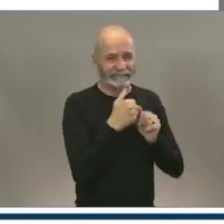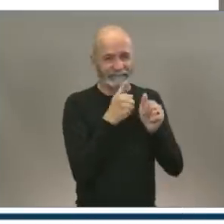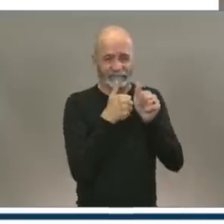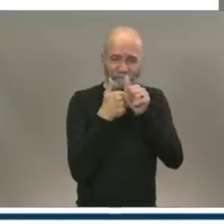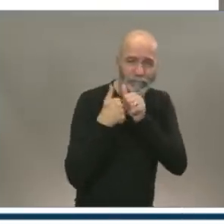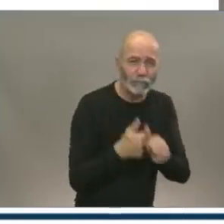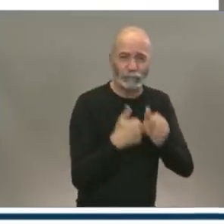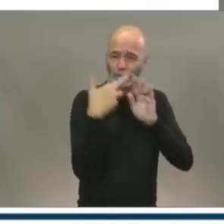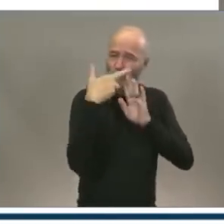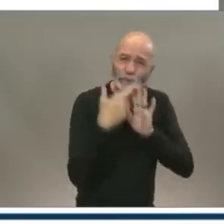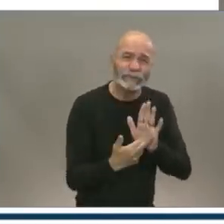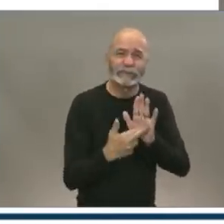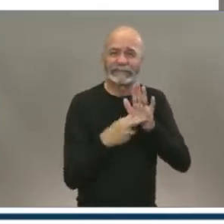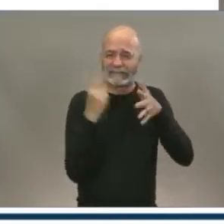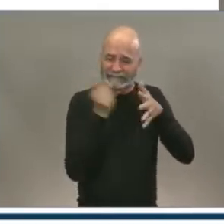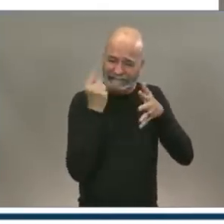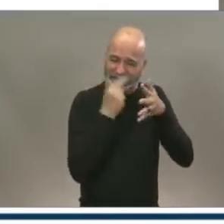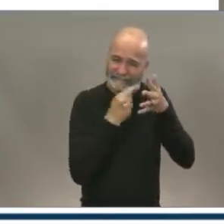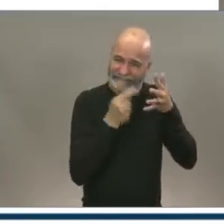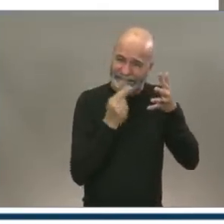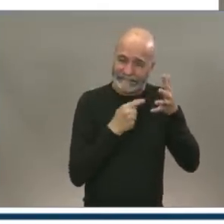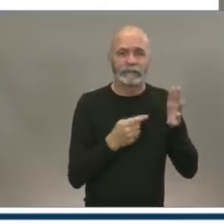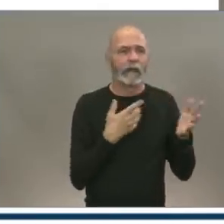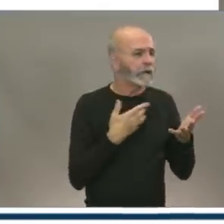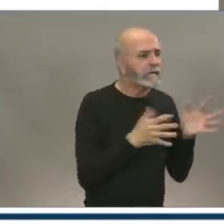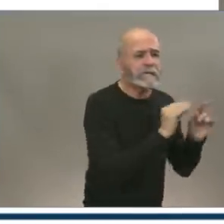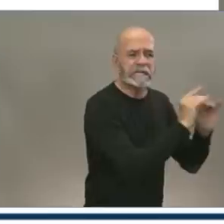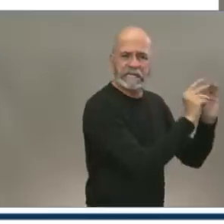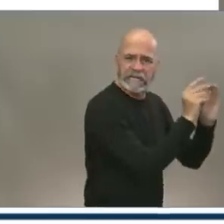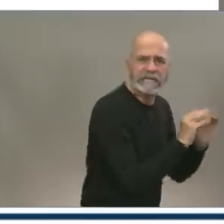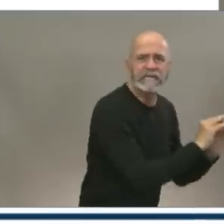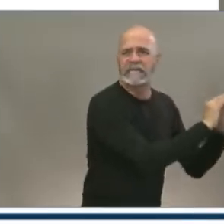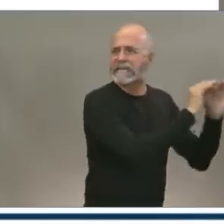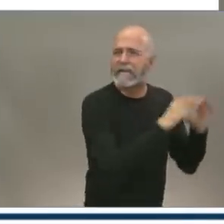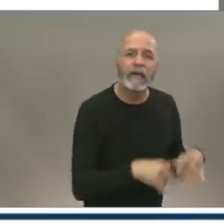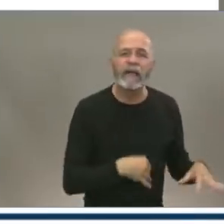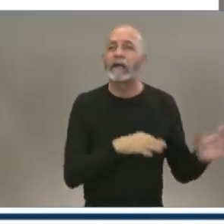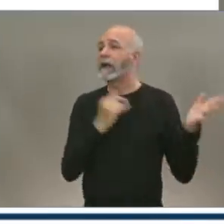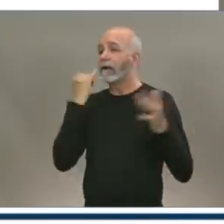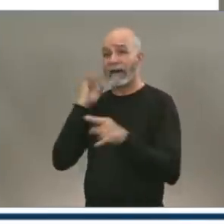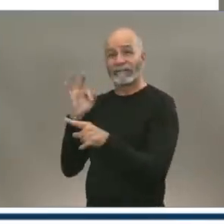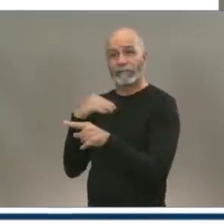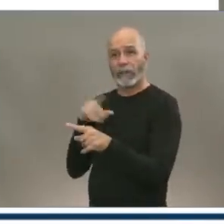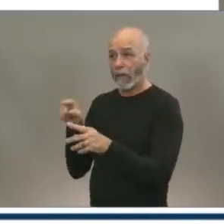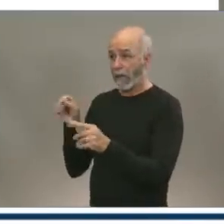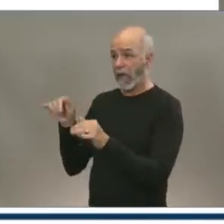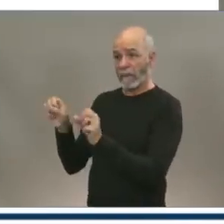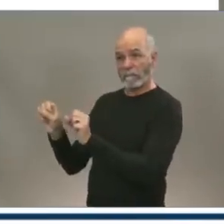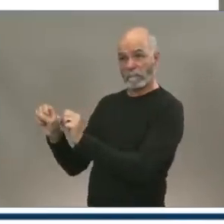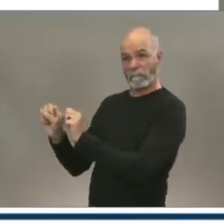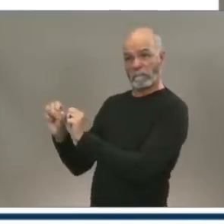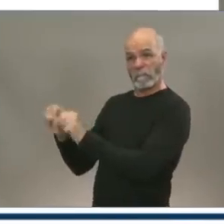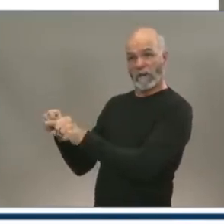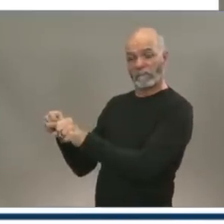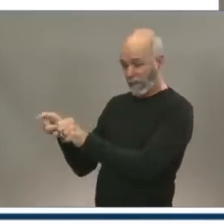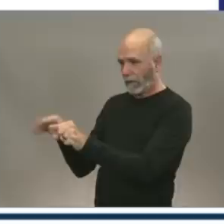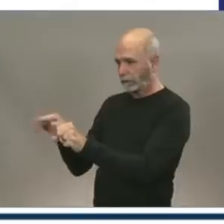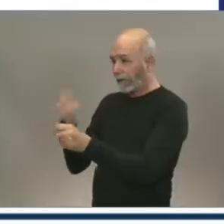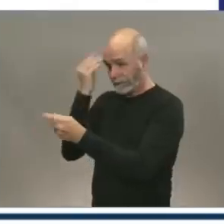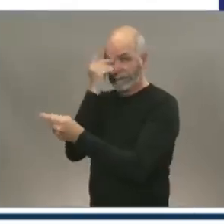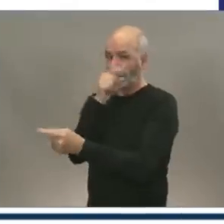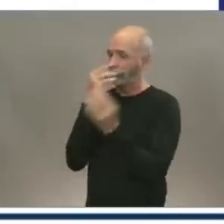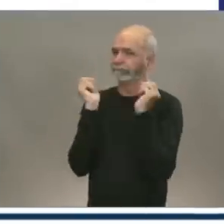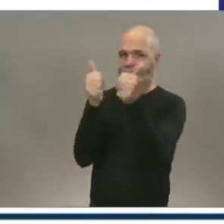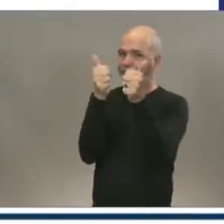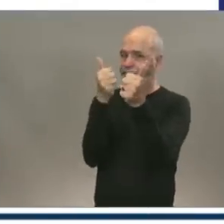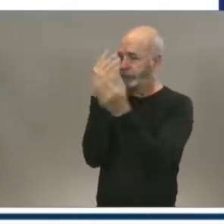So a notification of a possible exposure should be layered onto all these other things. Yeah, but I guess